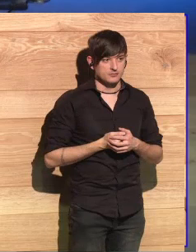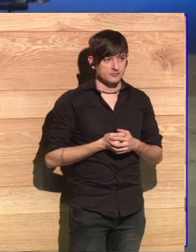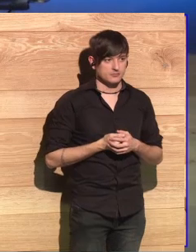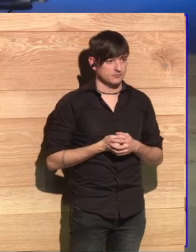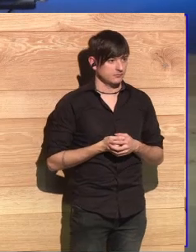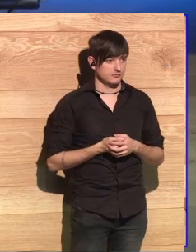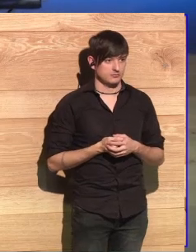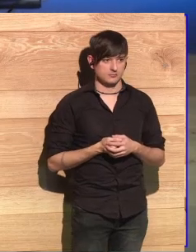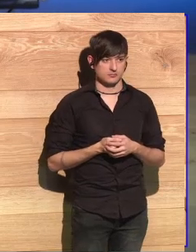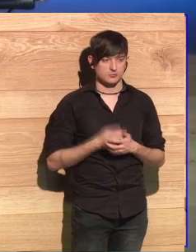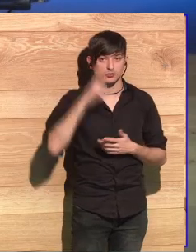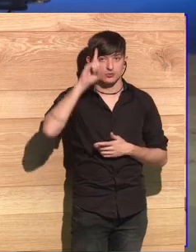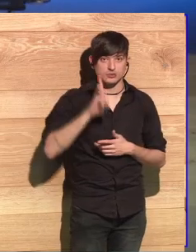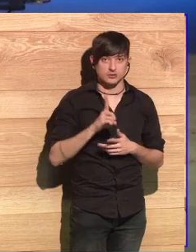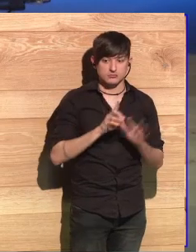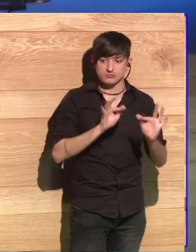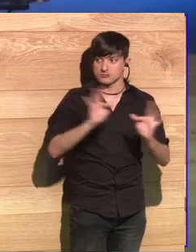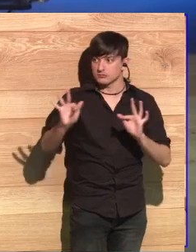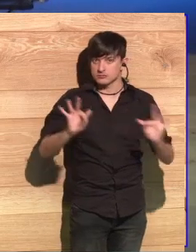with gradually disappear.